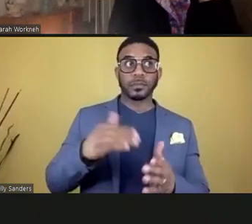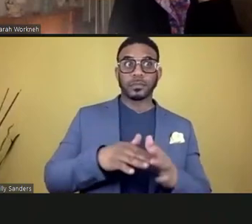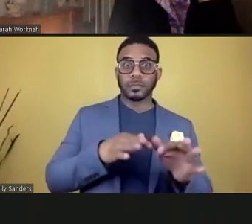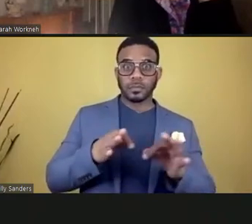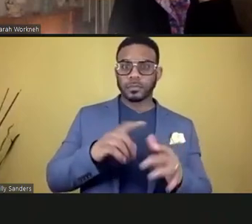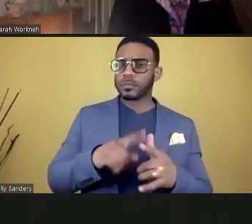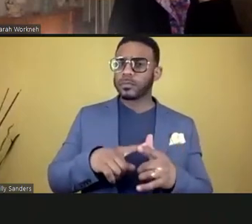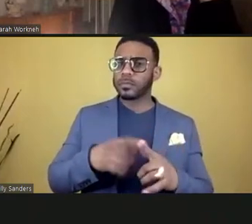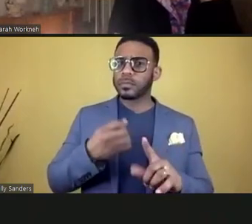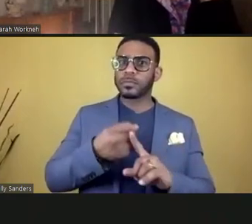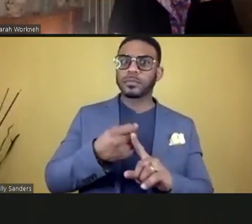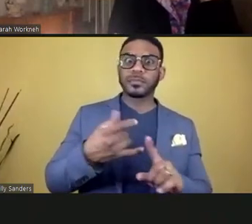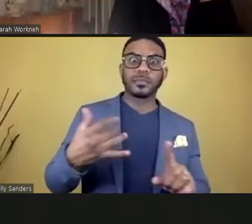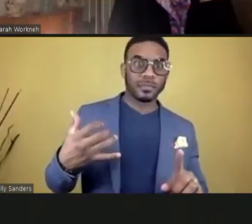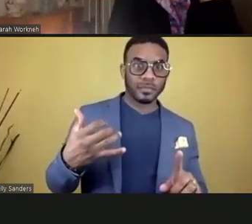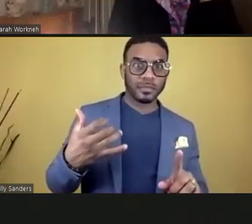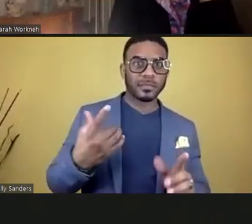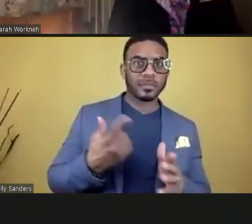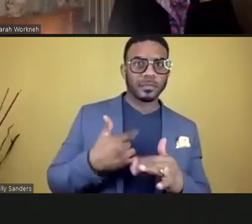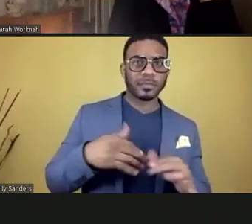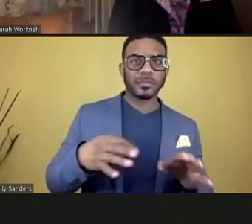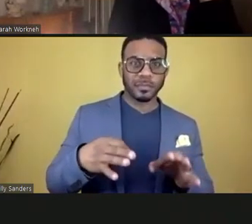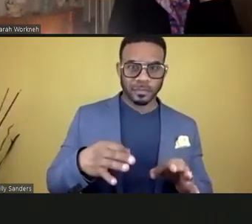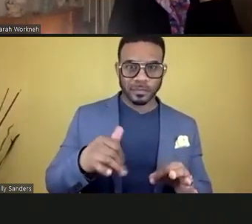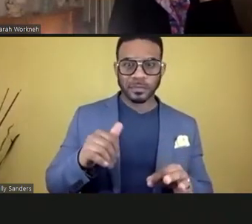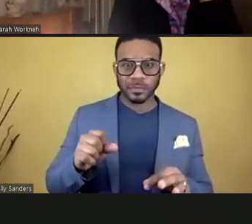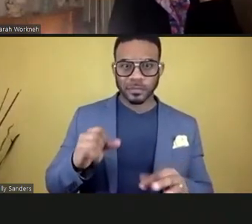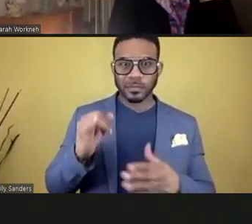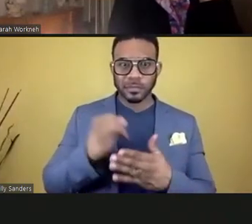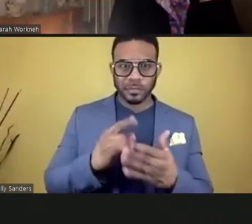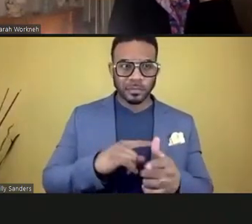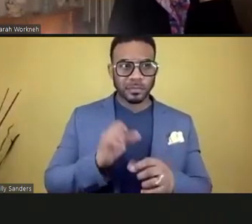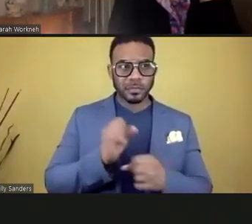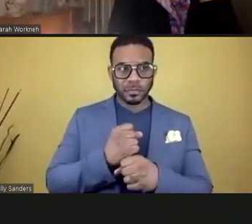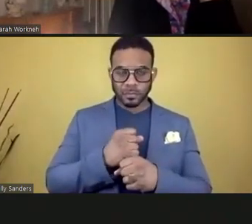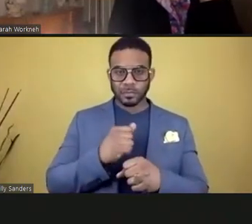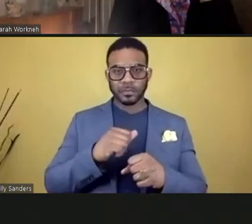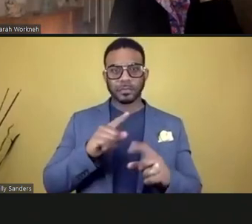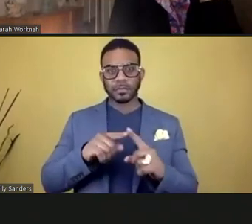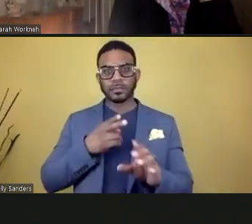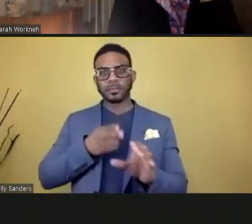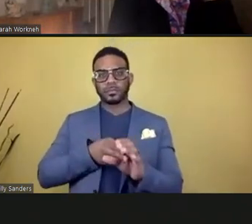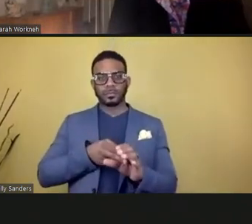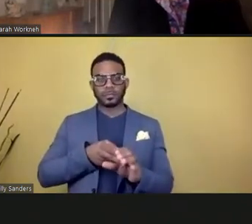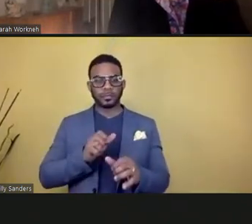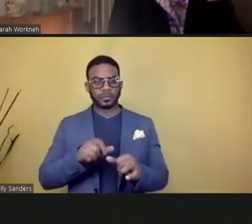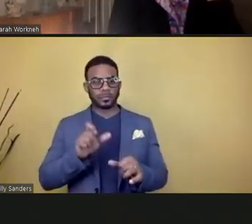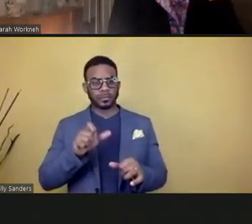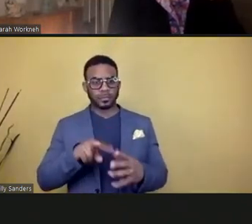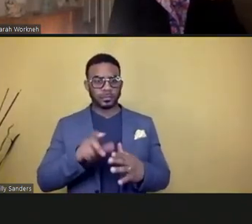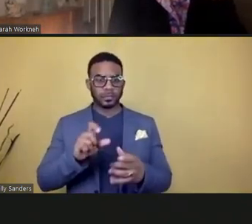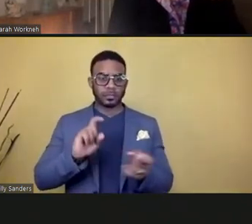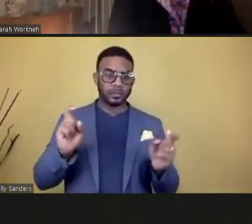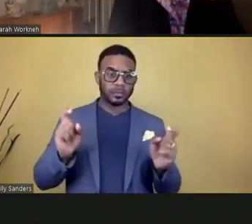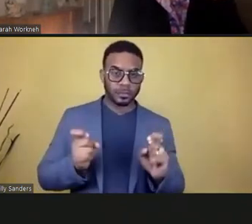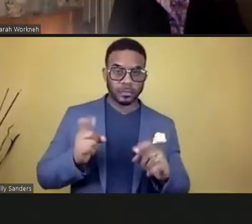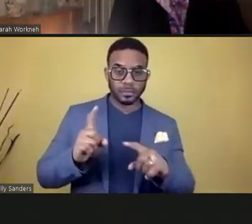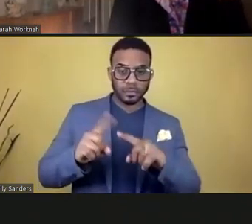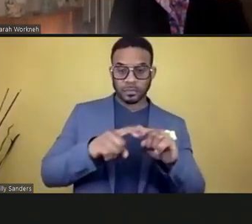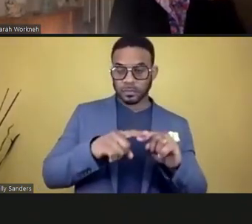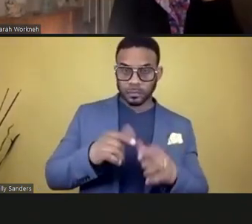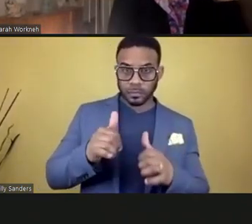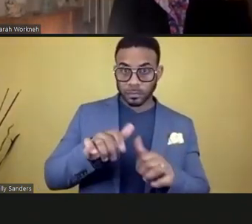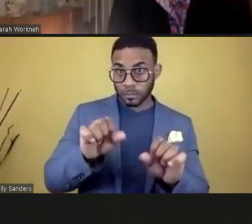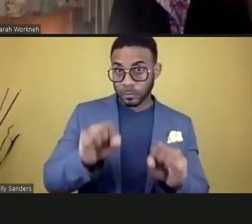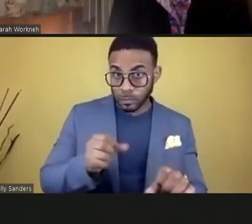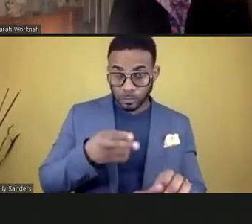or expanding what we define as artists or creatives in order to participate, which means you have to change the conditions in which you